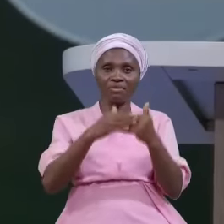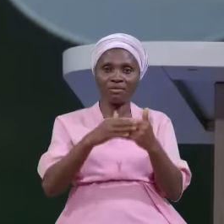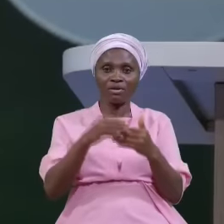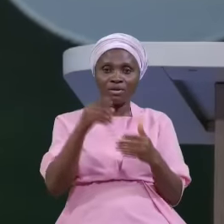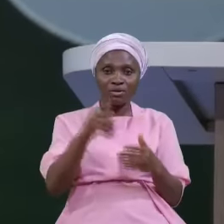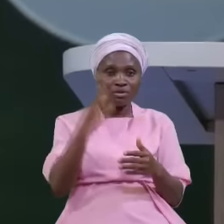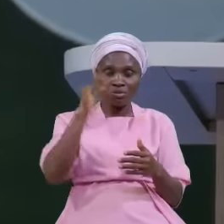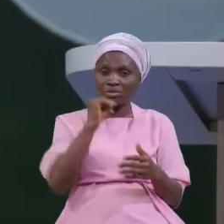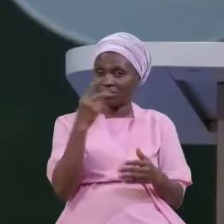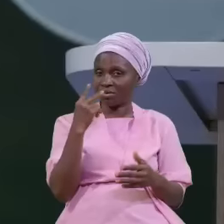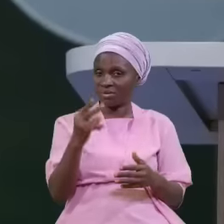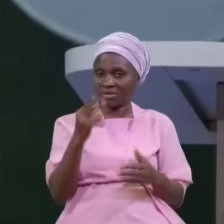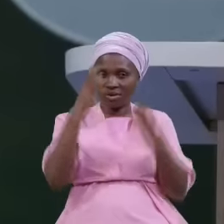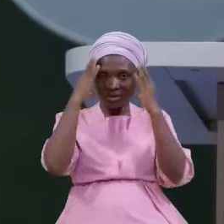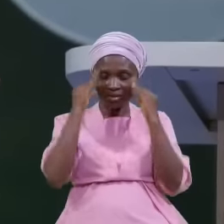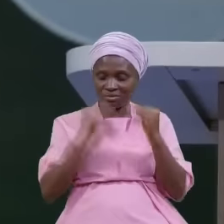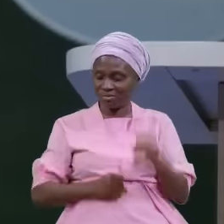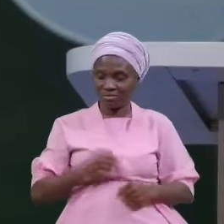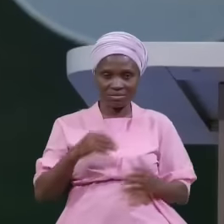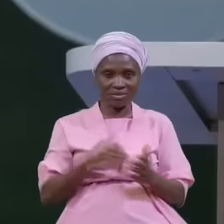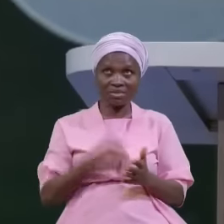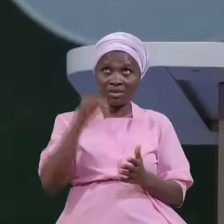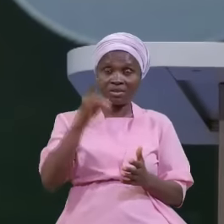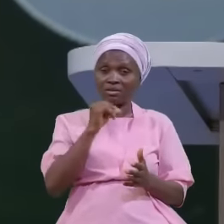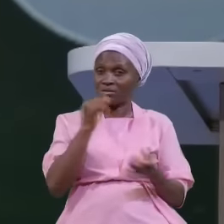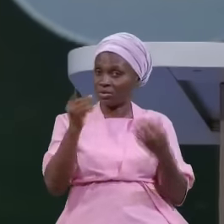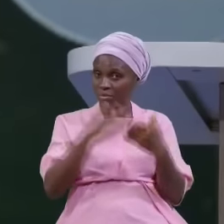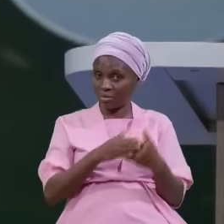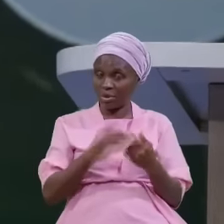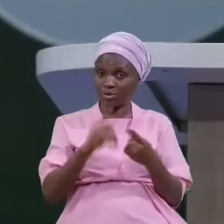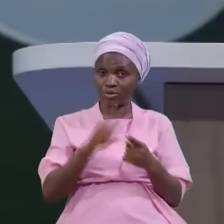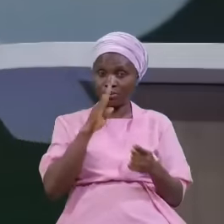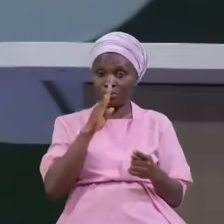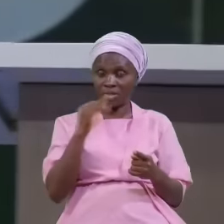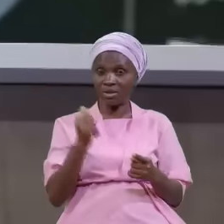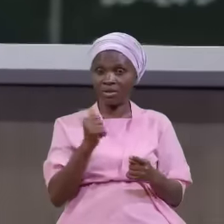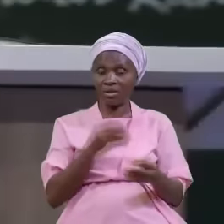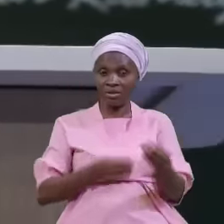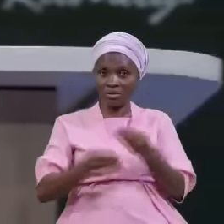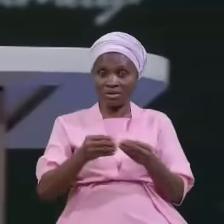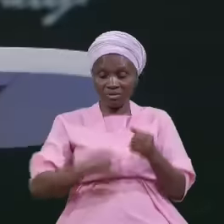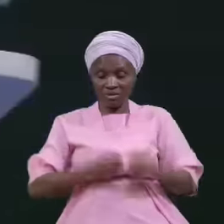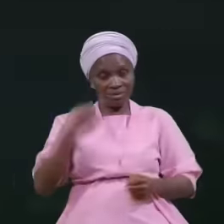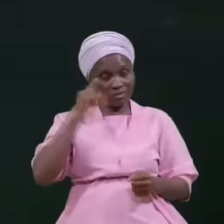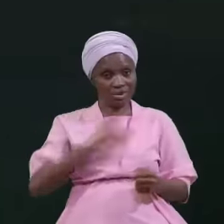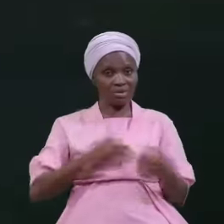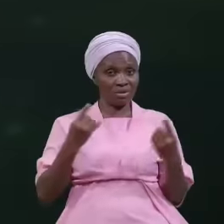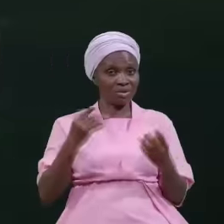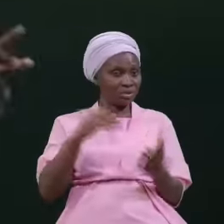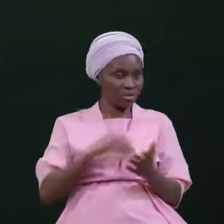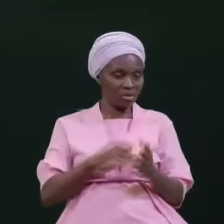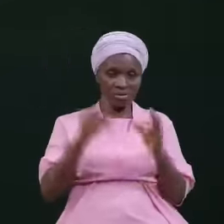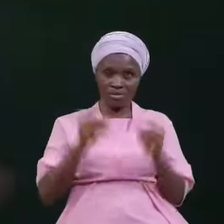anymore. He's not coming back to be a substitute to suffer for a sinner. He's coming with the joy of heaven,